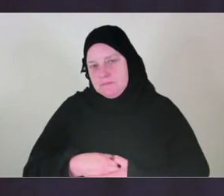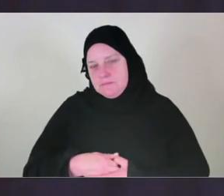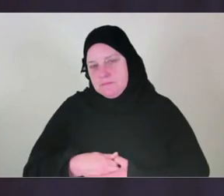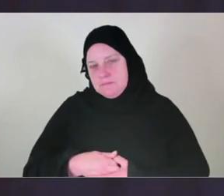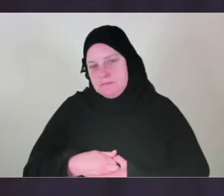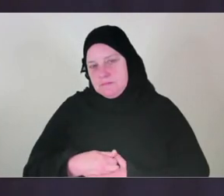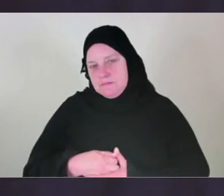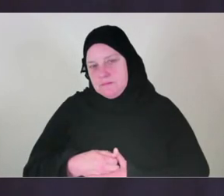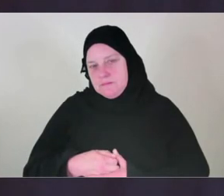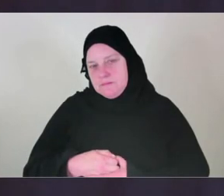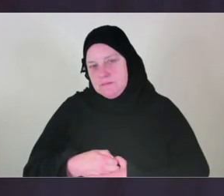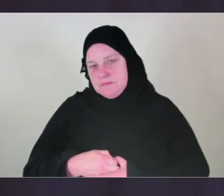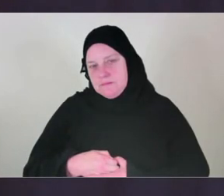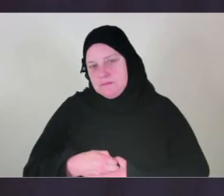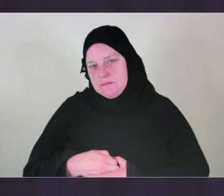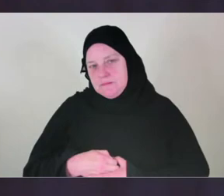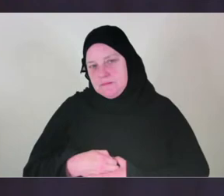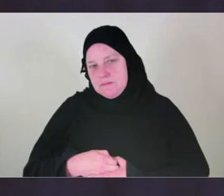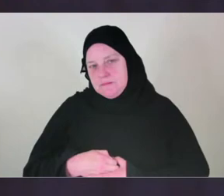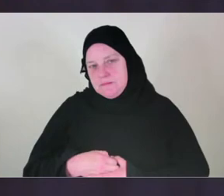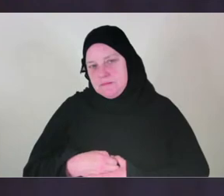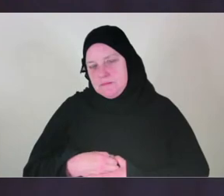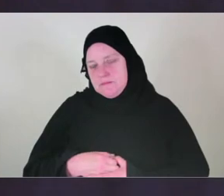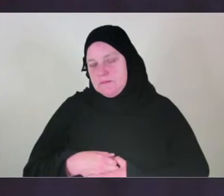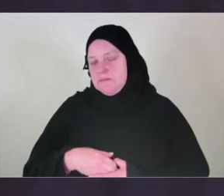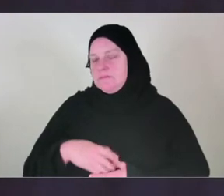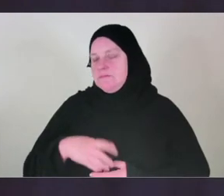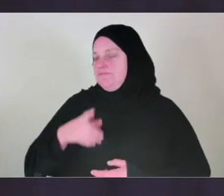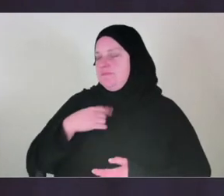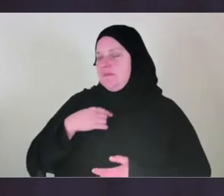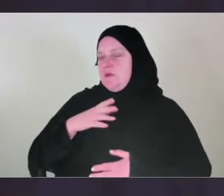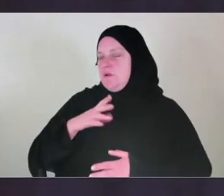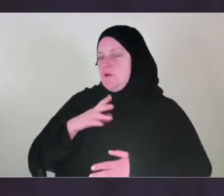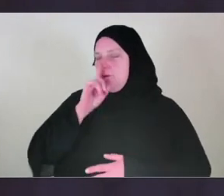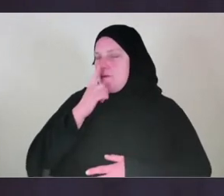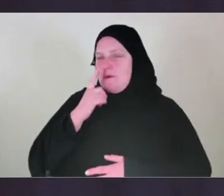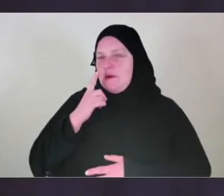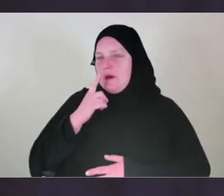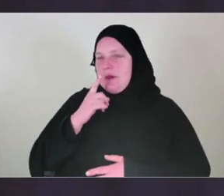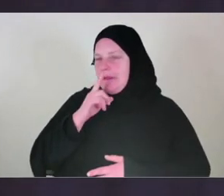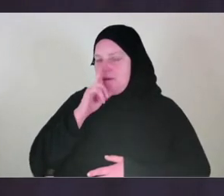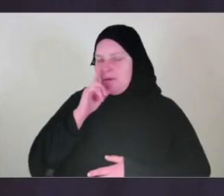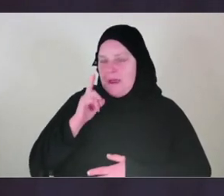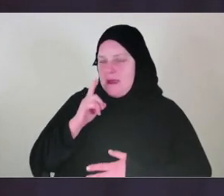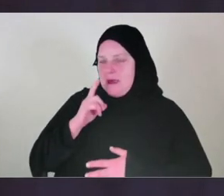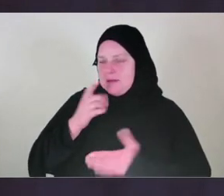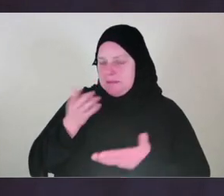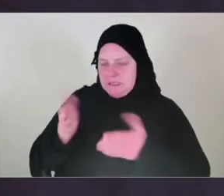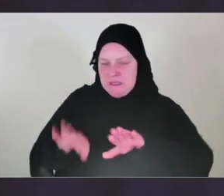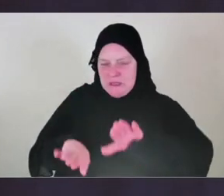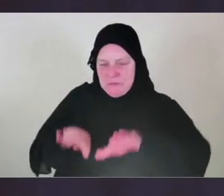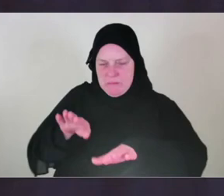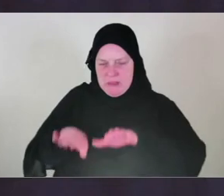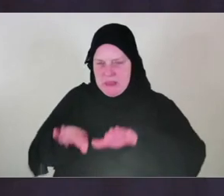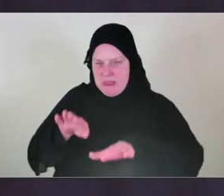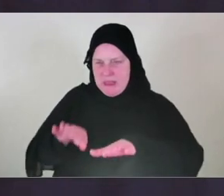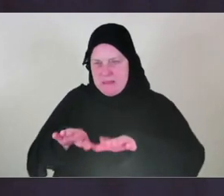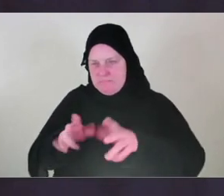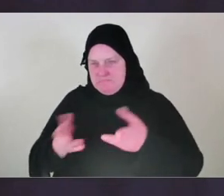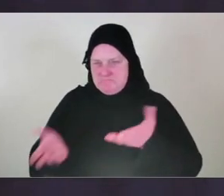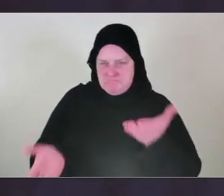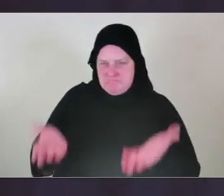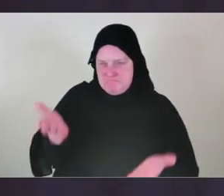He says it's impossible for us to compare the two, Abu Bakr and Umar with Jibreel and Mikael, because it's different.